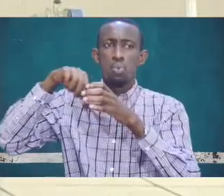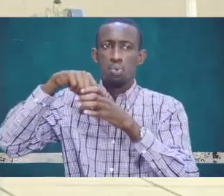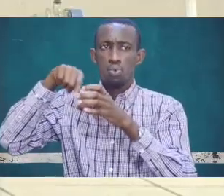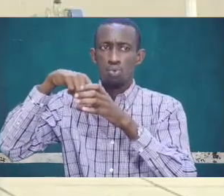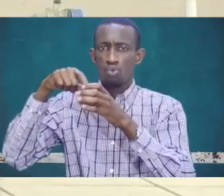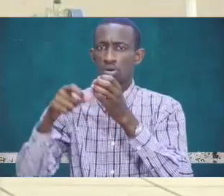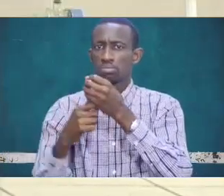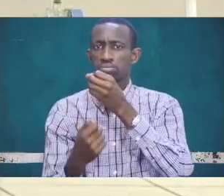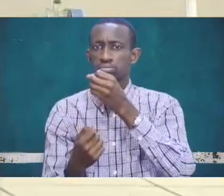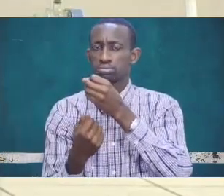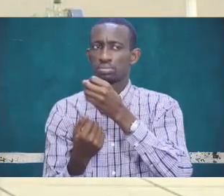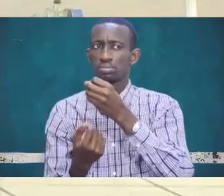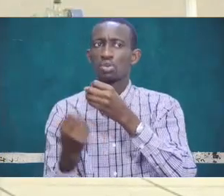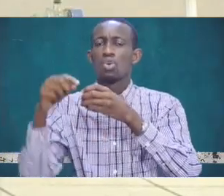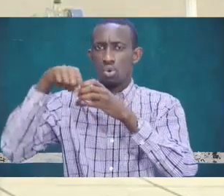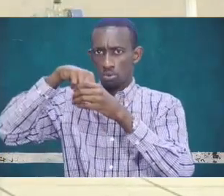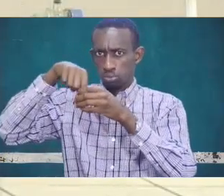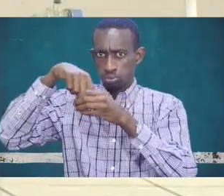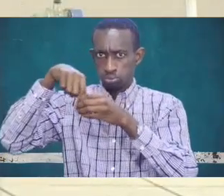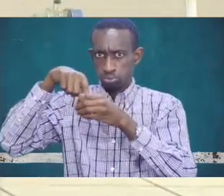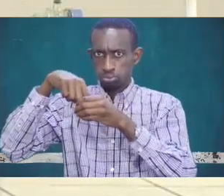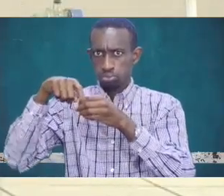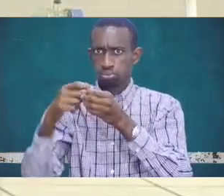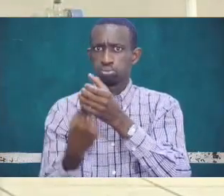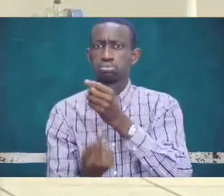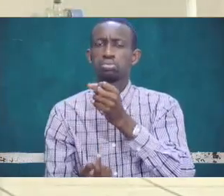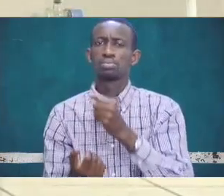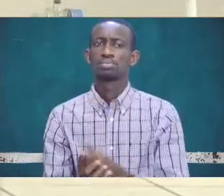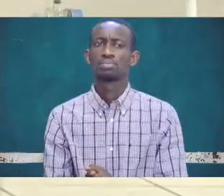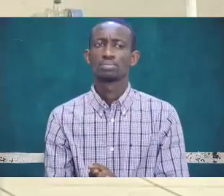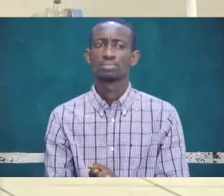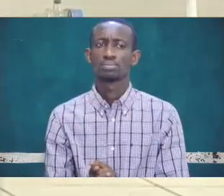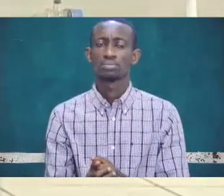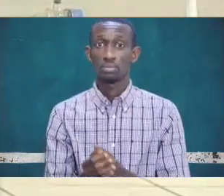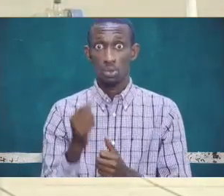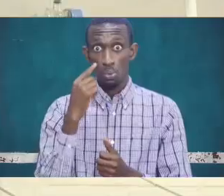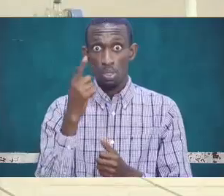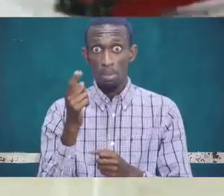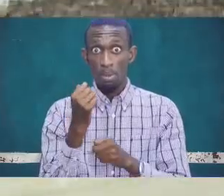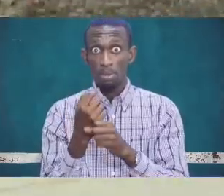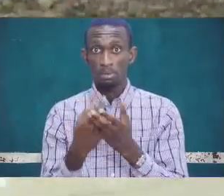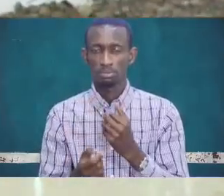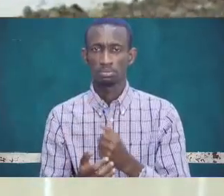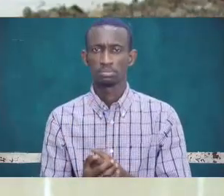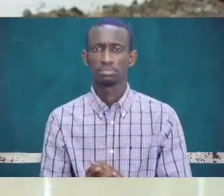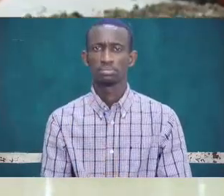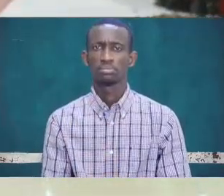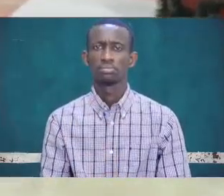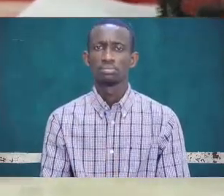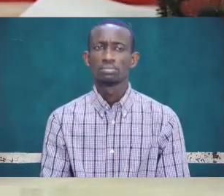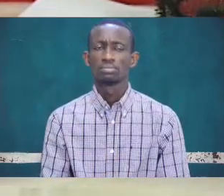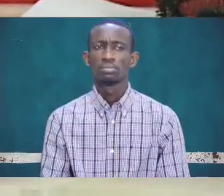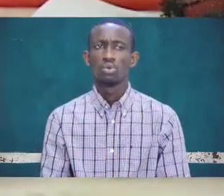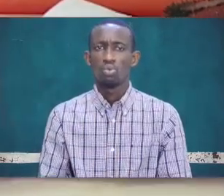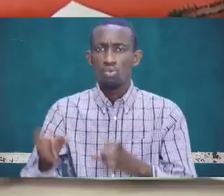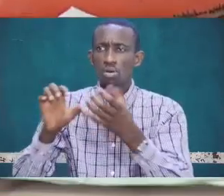funnel. This is a filter funnel. And then what you do, then put your mixture of